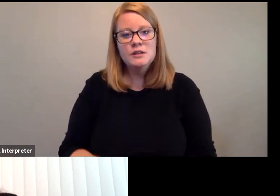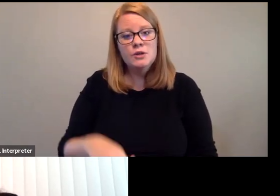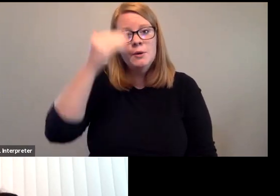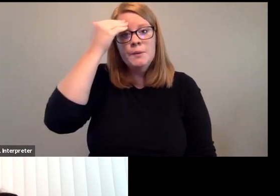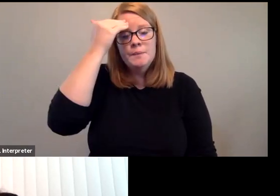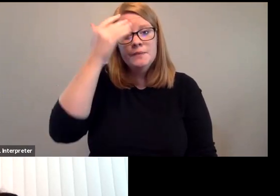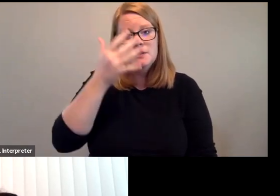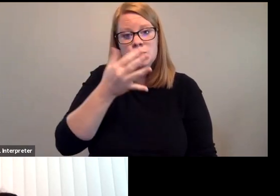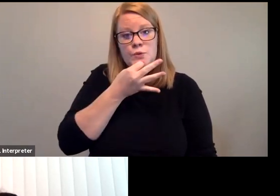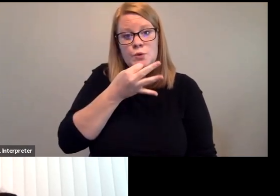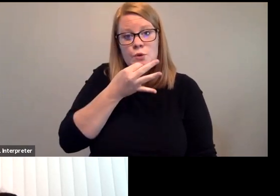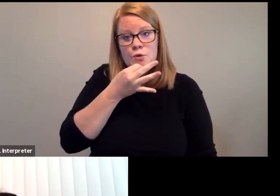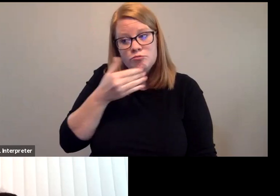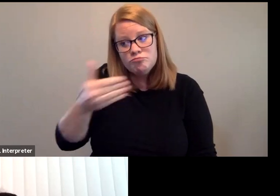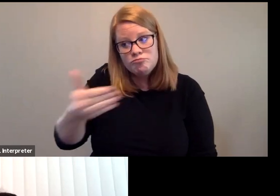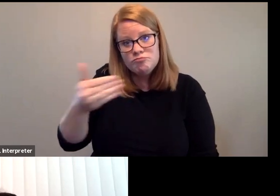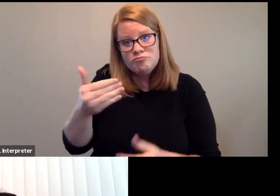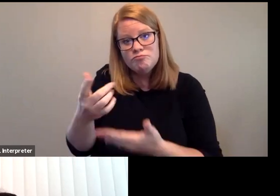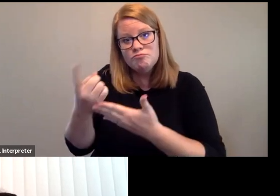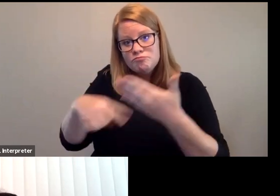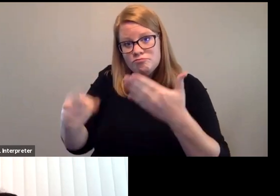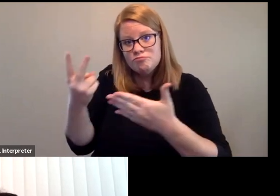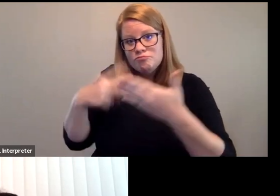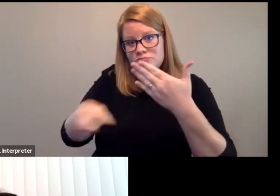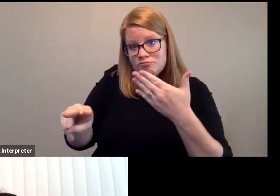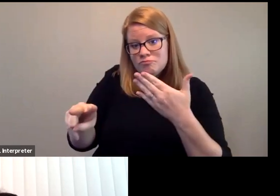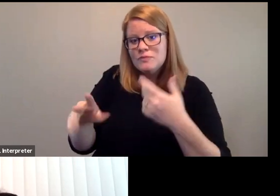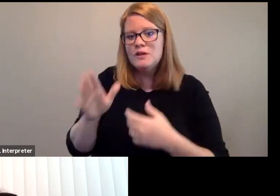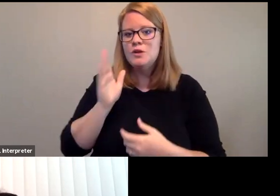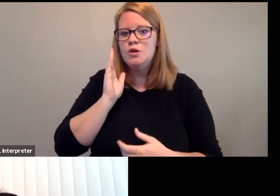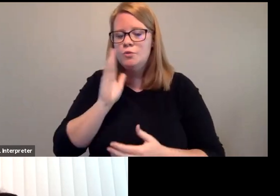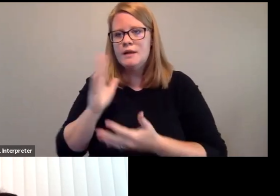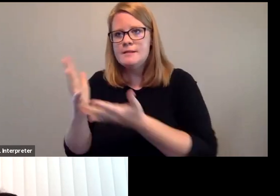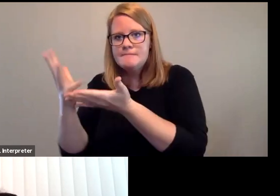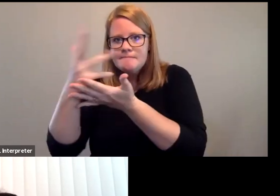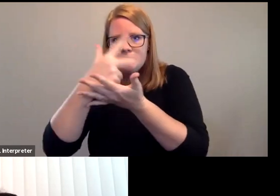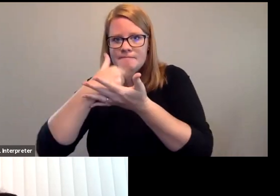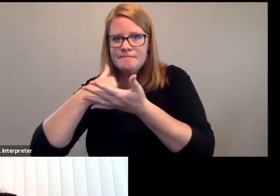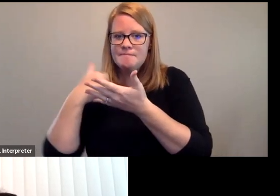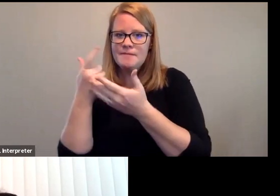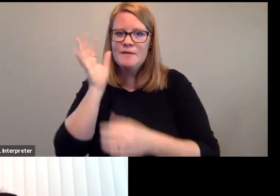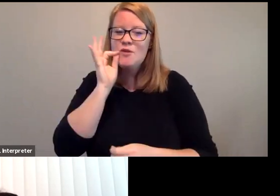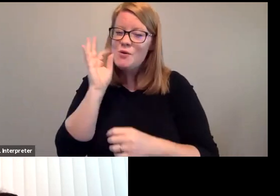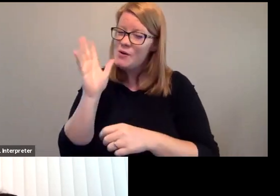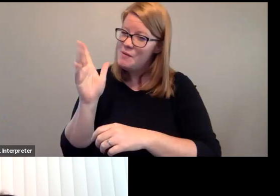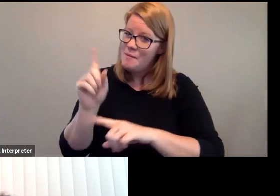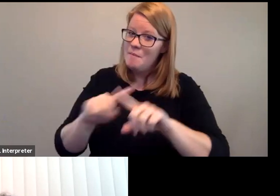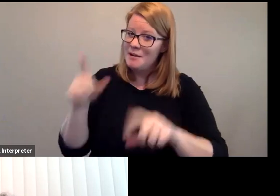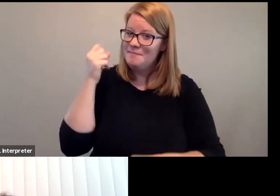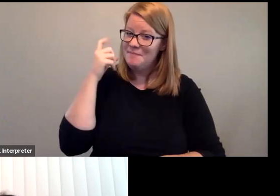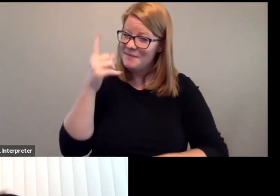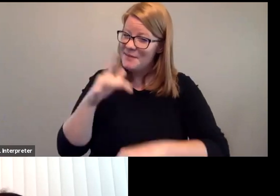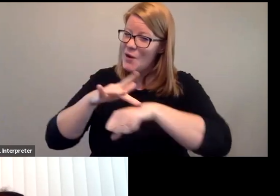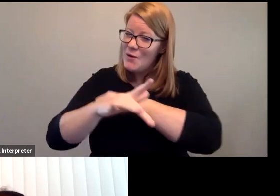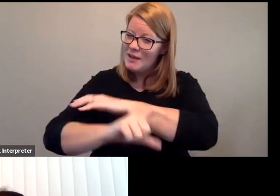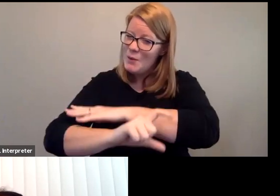at this time of day, maybe even finishing up the morning fruit harvest. By this hour,